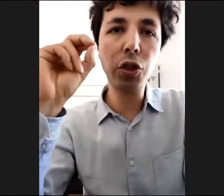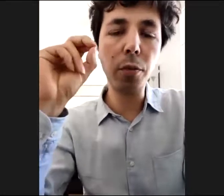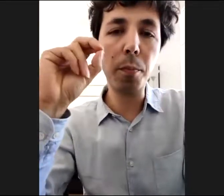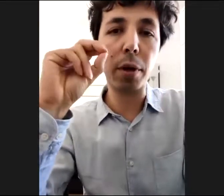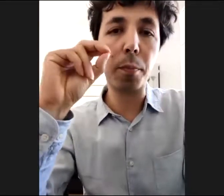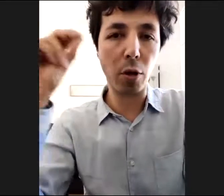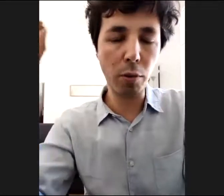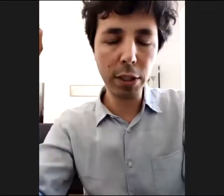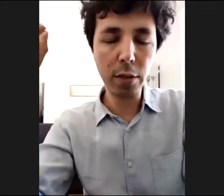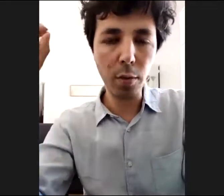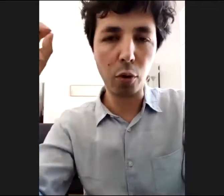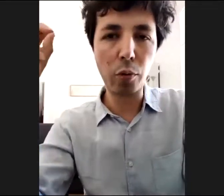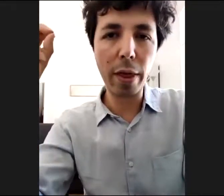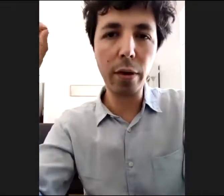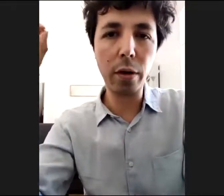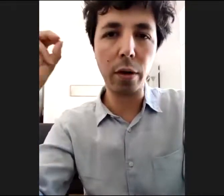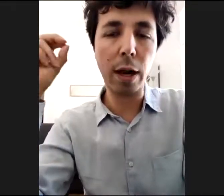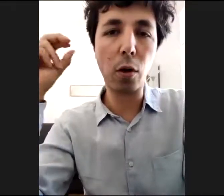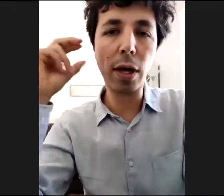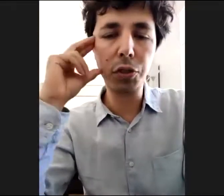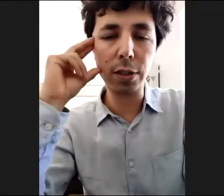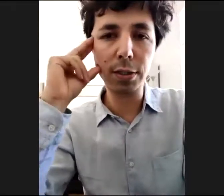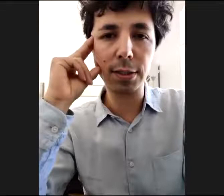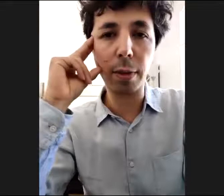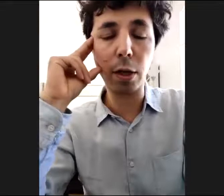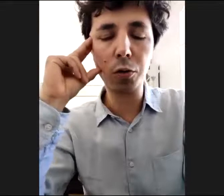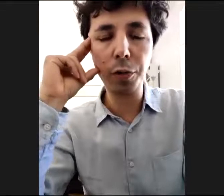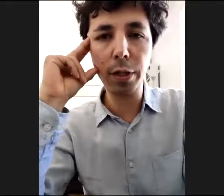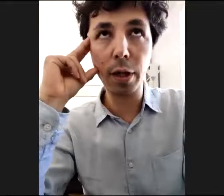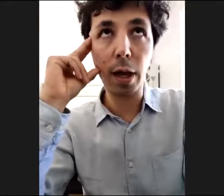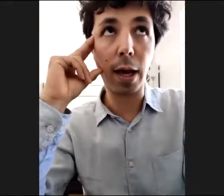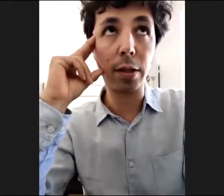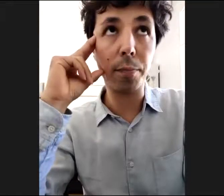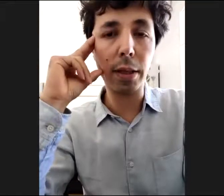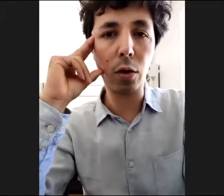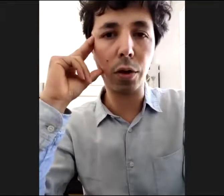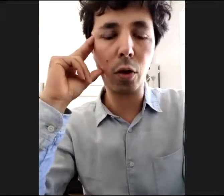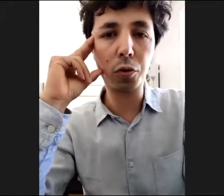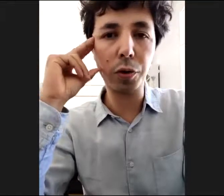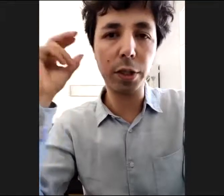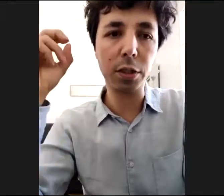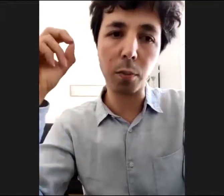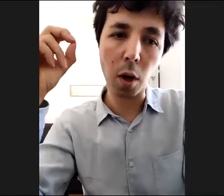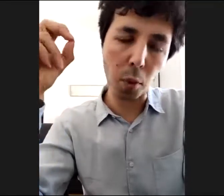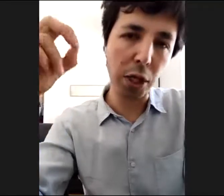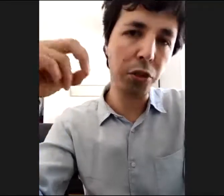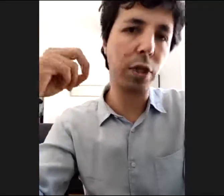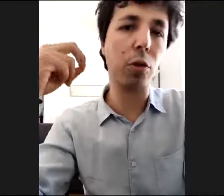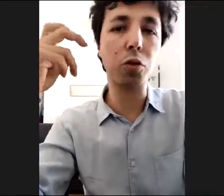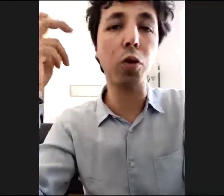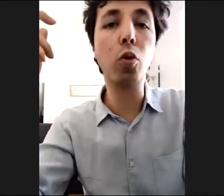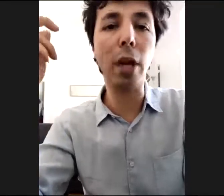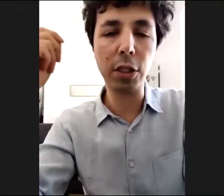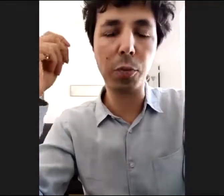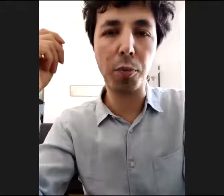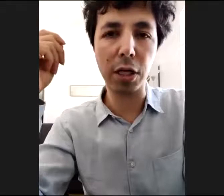allocation per priority, but rather the allocation is set by country. and depending on the country's population